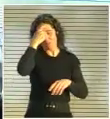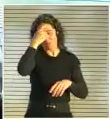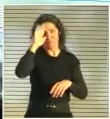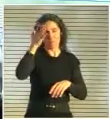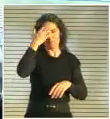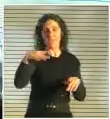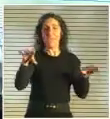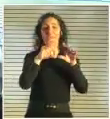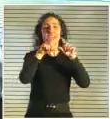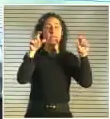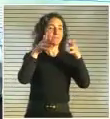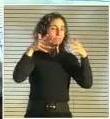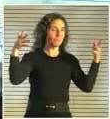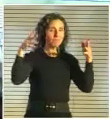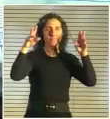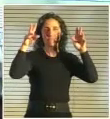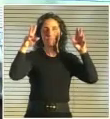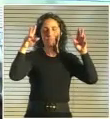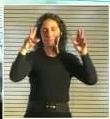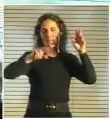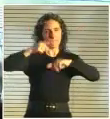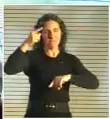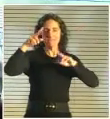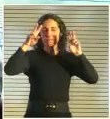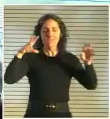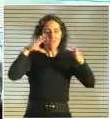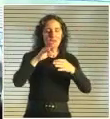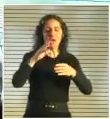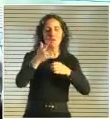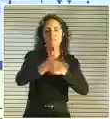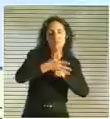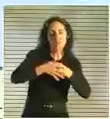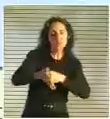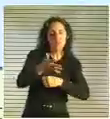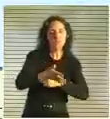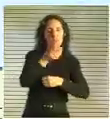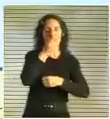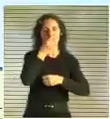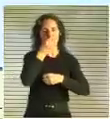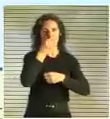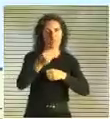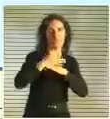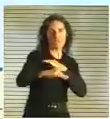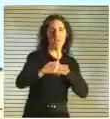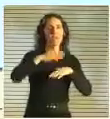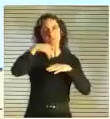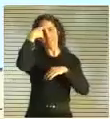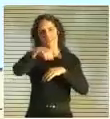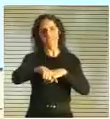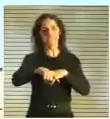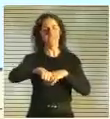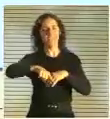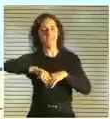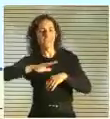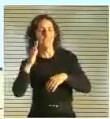really maximize the positive impact in their local ecosystems and in their industry. And what's the